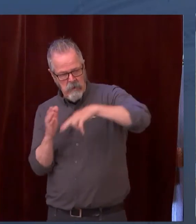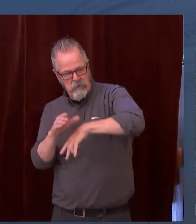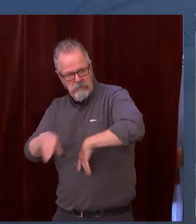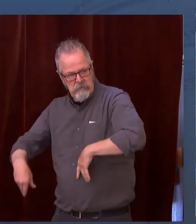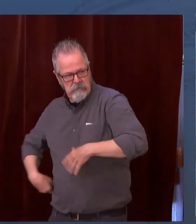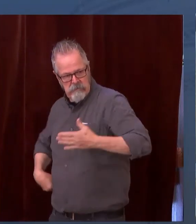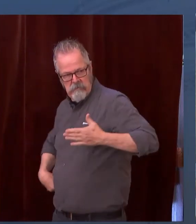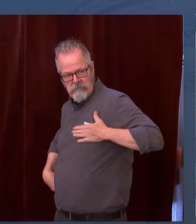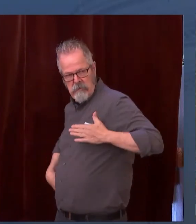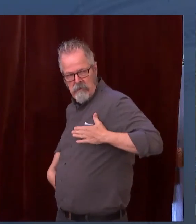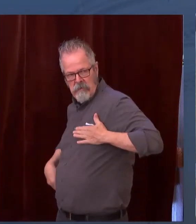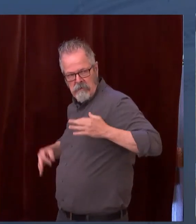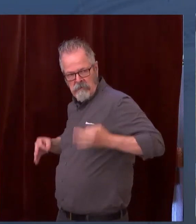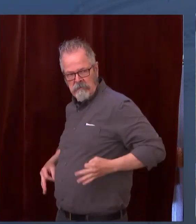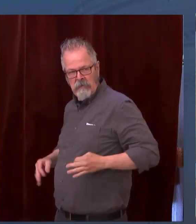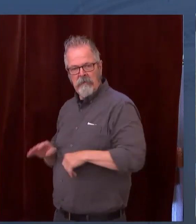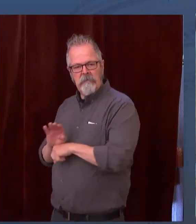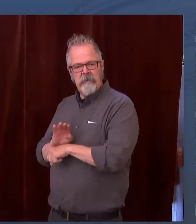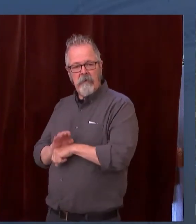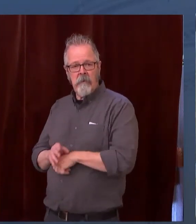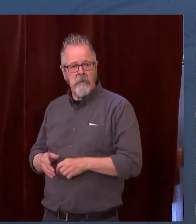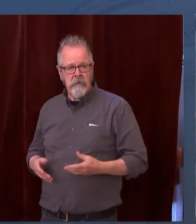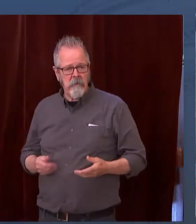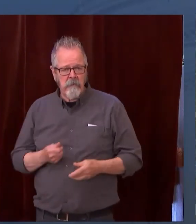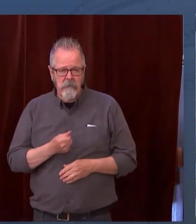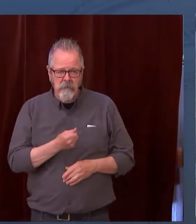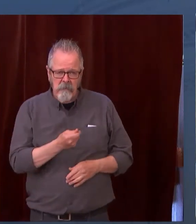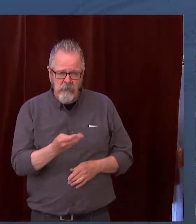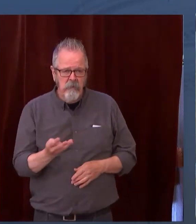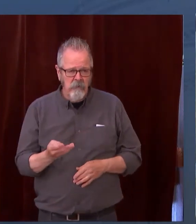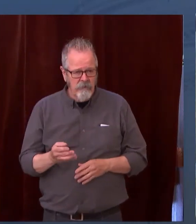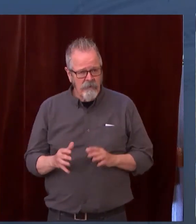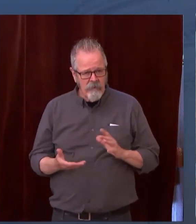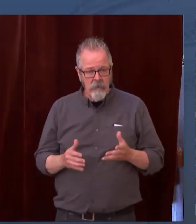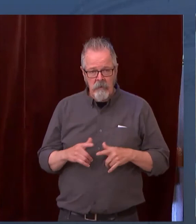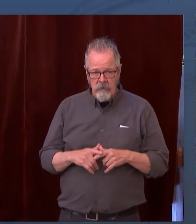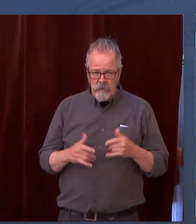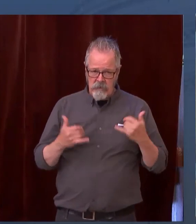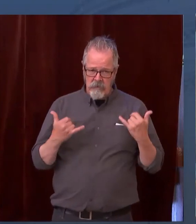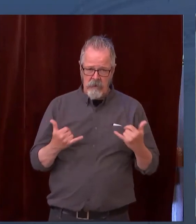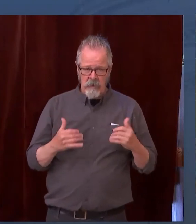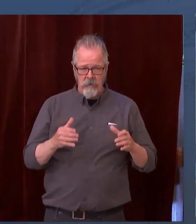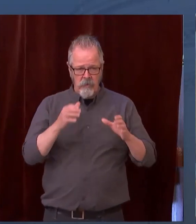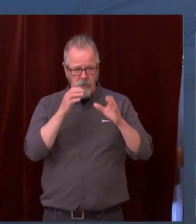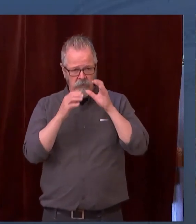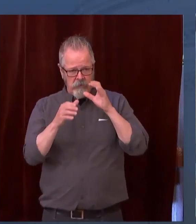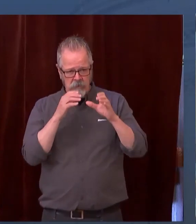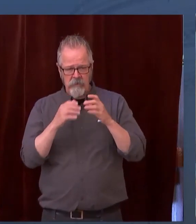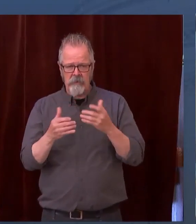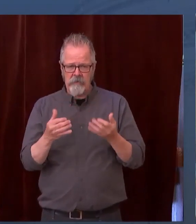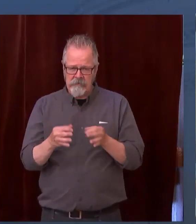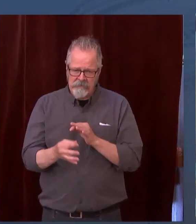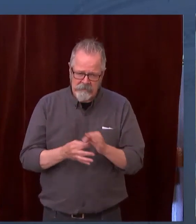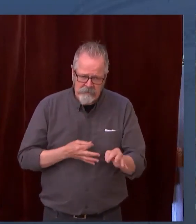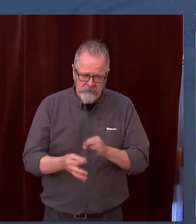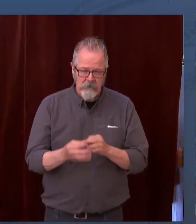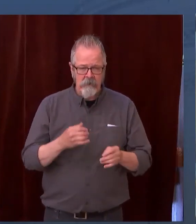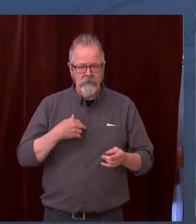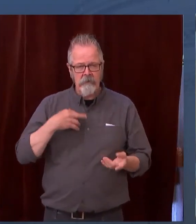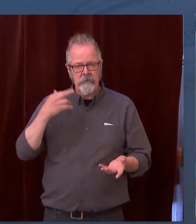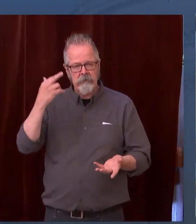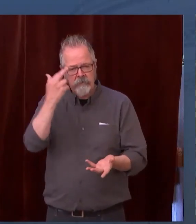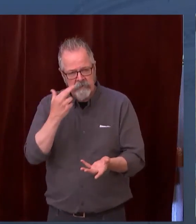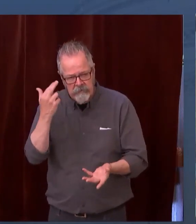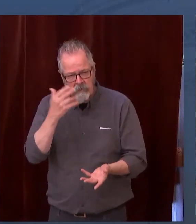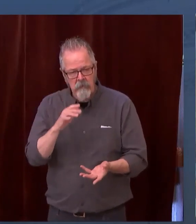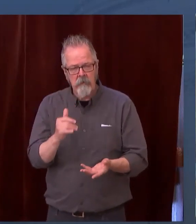people understand what it is we're doing and just how serious this pandemic is. So this was in